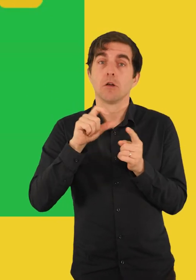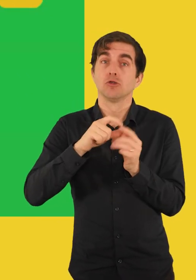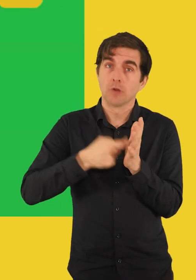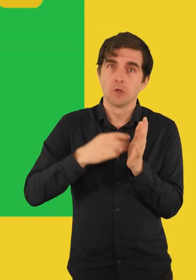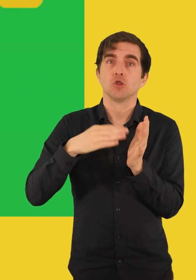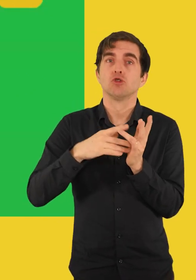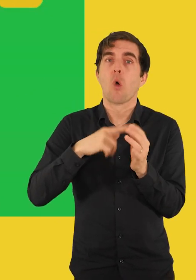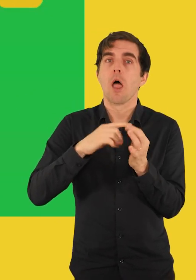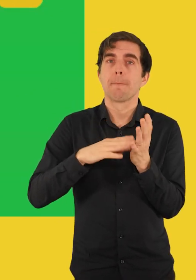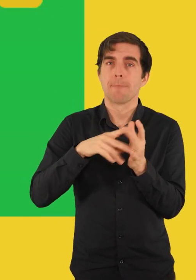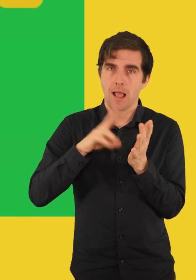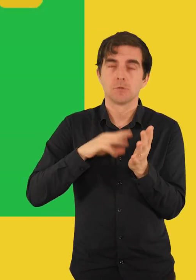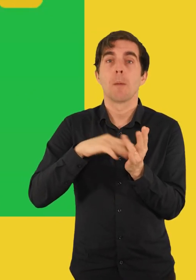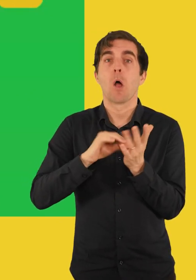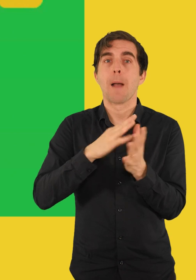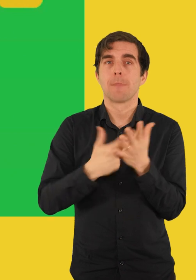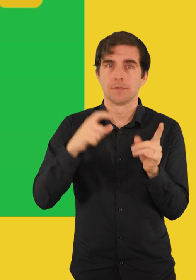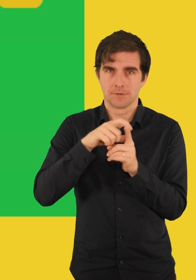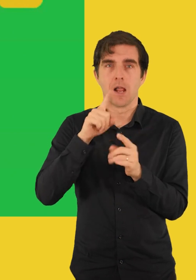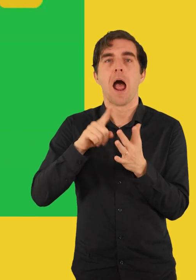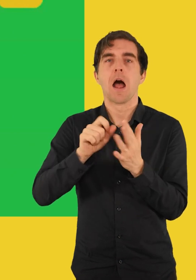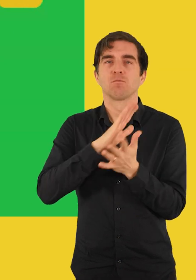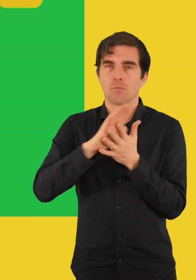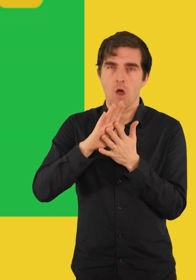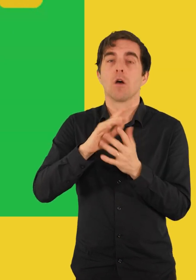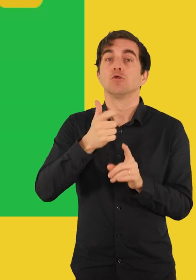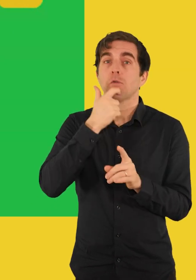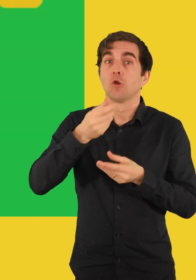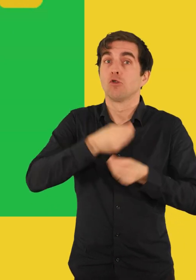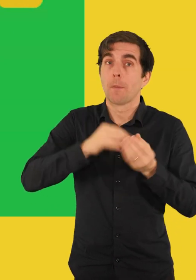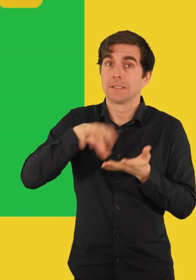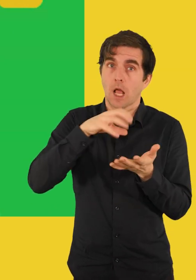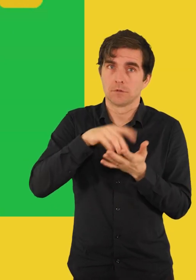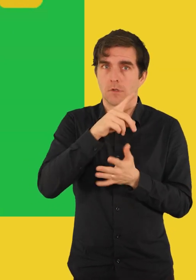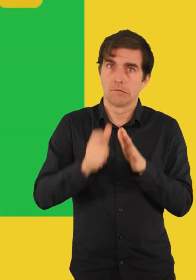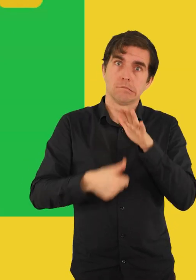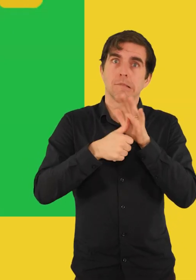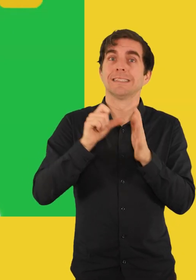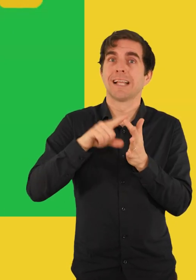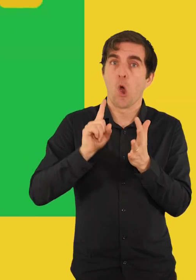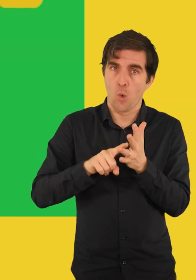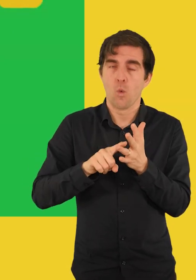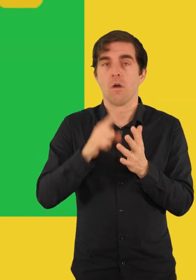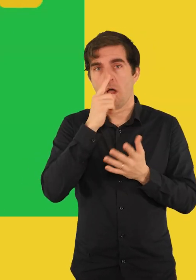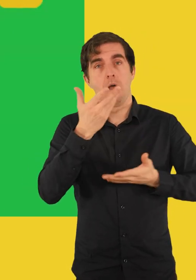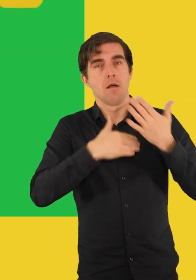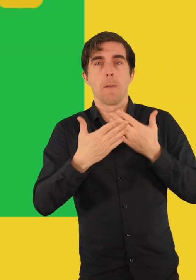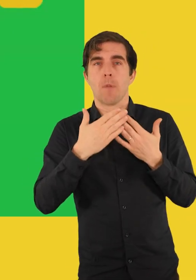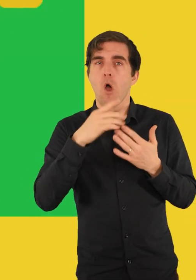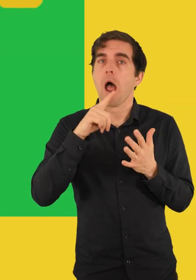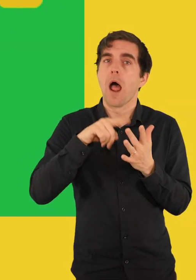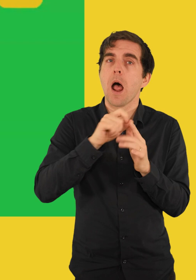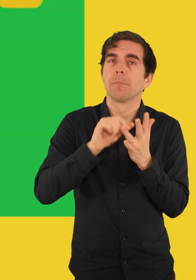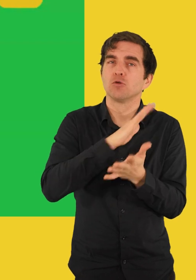have Dr. Zulkarin Mohammed, who's the CEO of Ipoh Doughnut Economics Center, who's going to tell us a bit about the experience